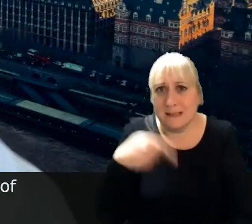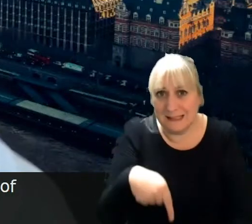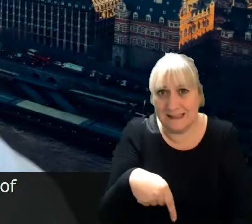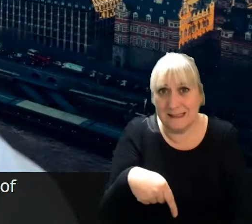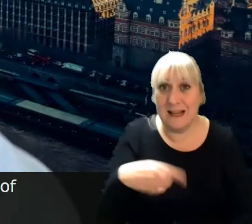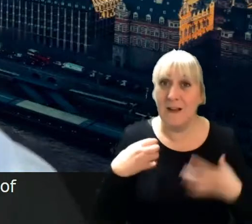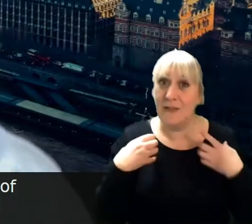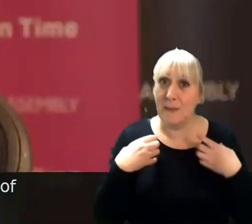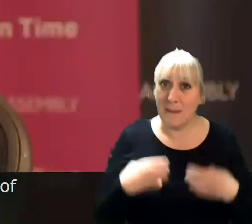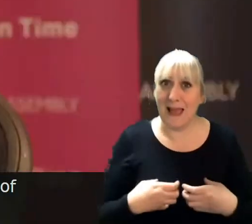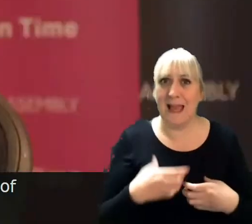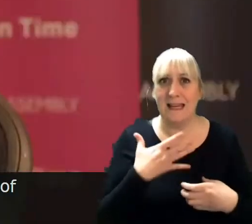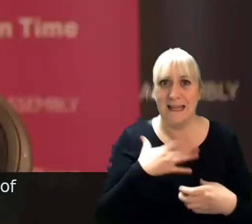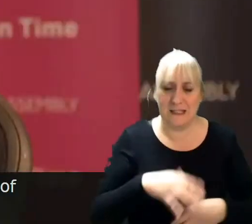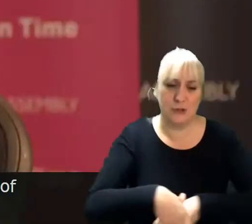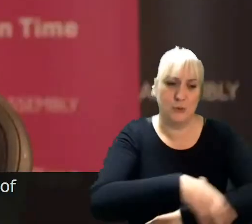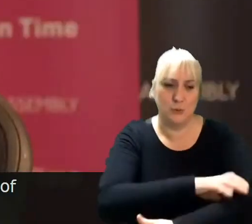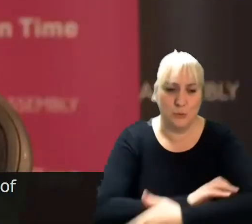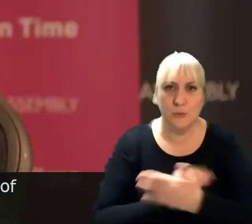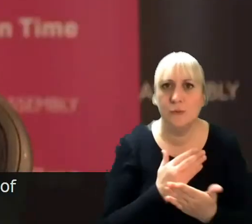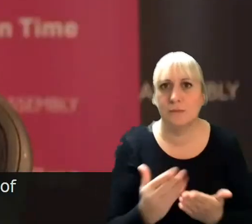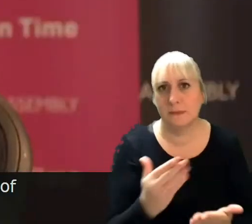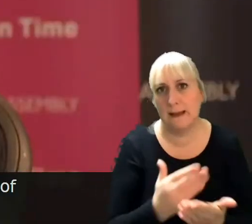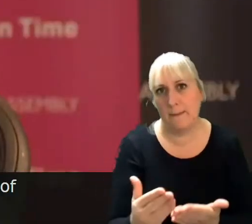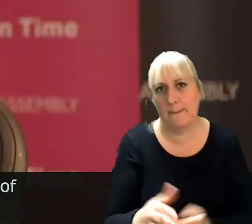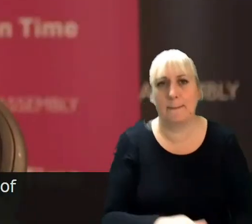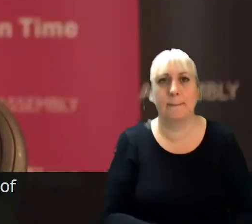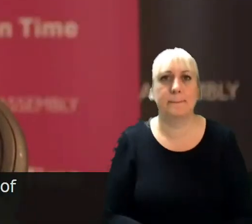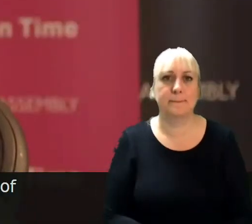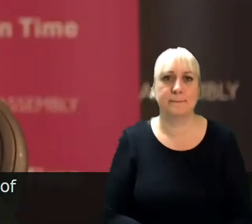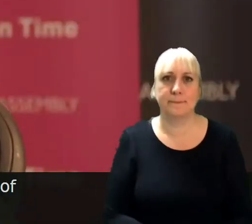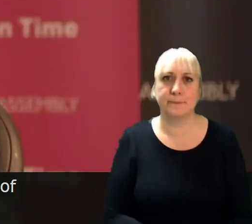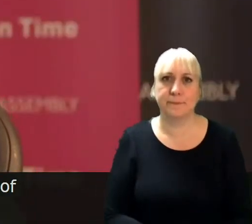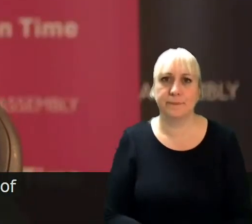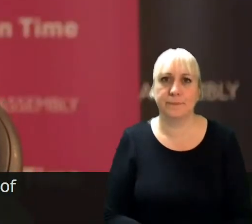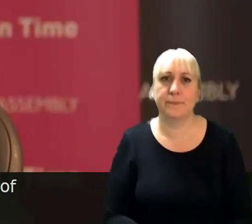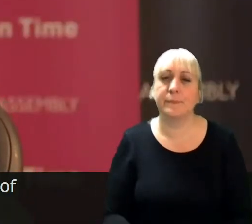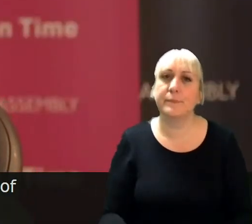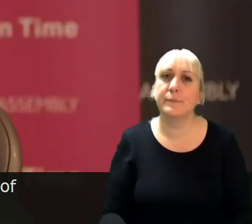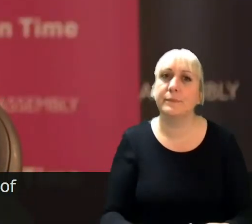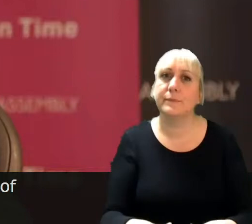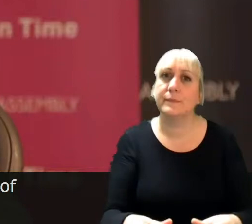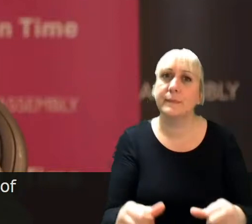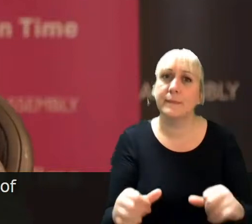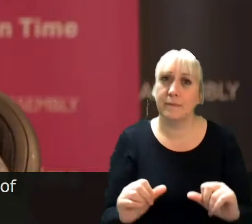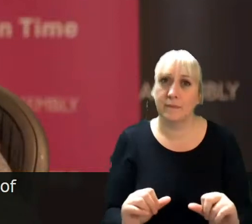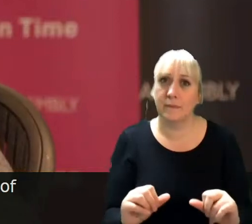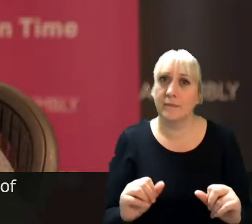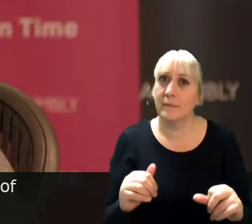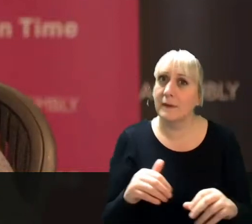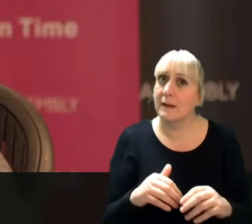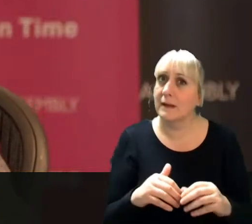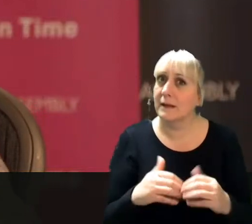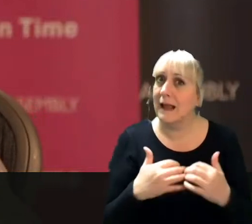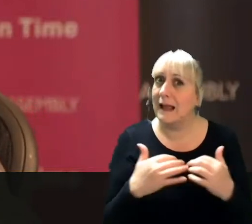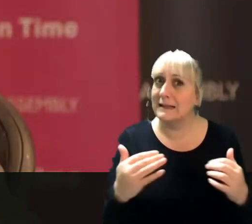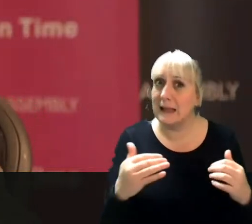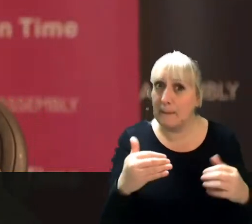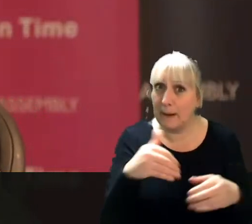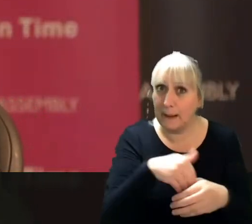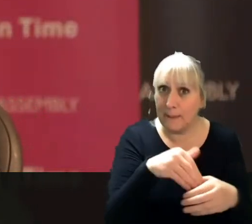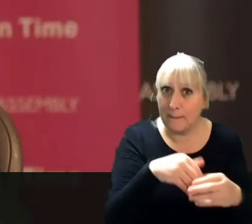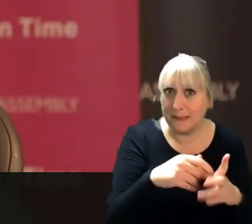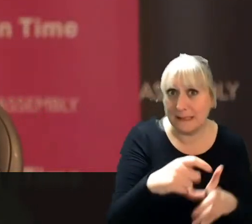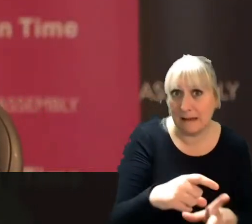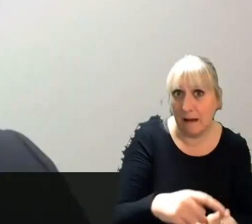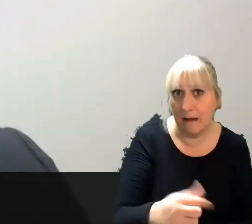direction. Thank you very much. Assembly Member Desai, you want to answer James's question as well. Thank you. Yes, thank you,